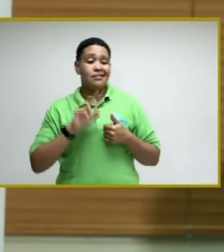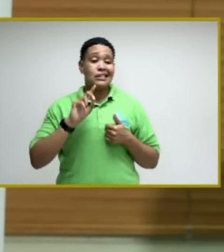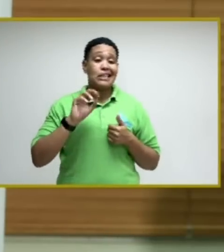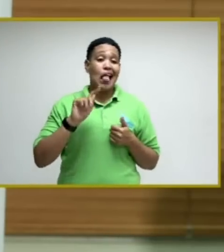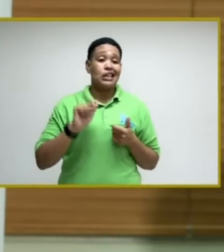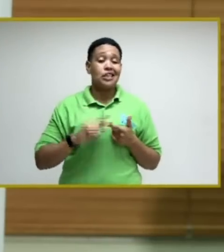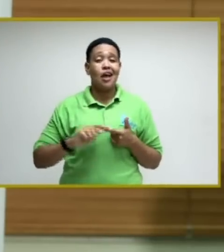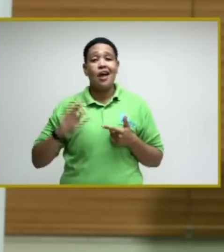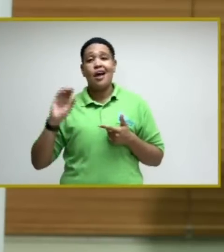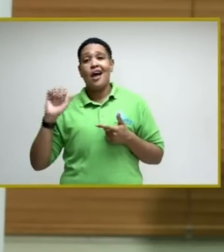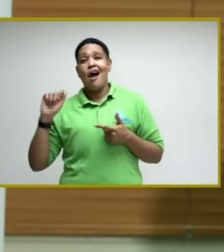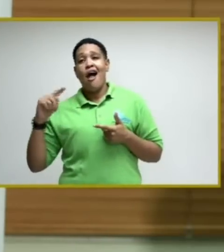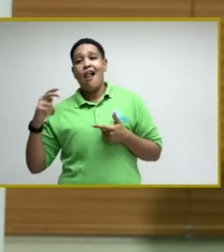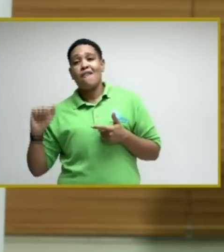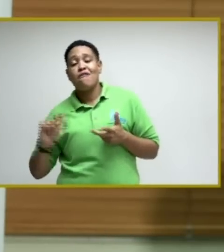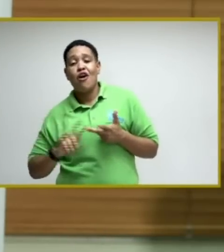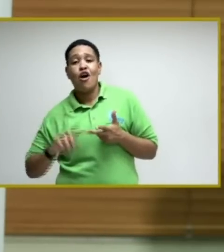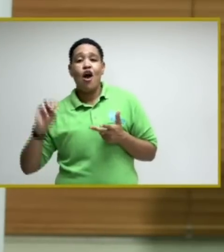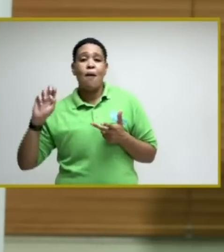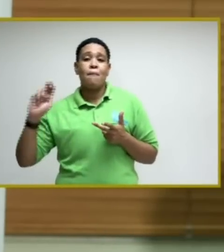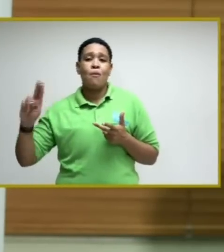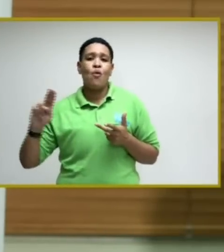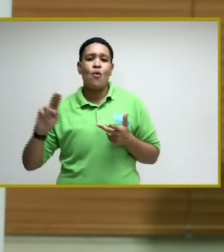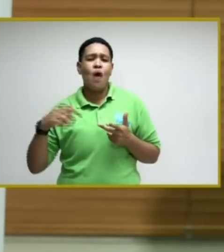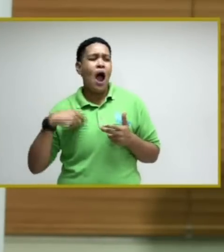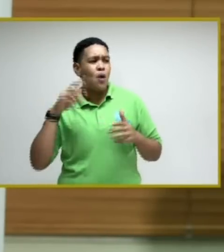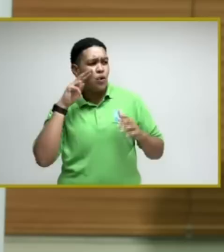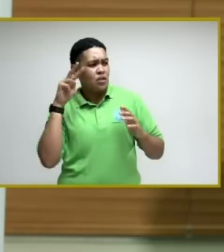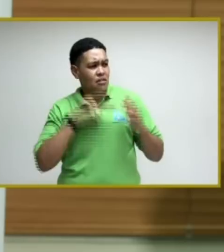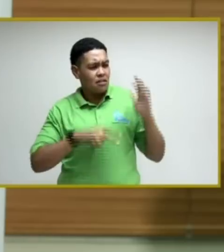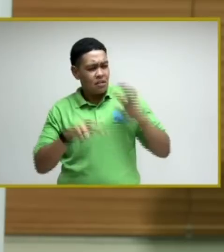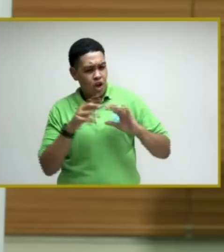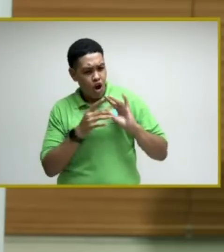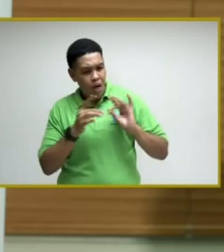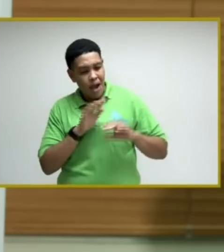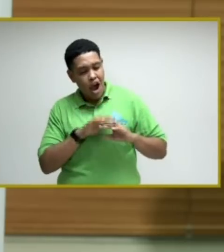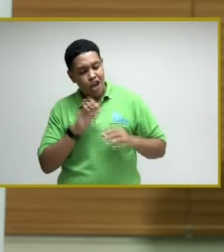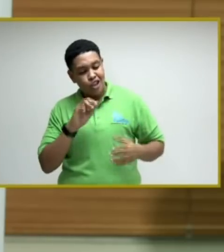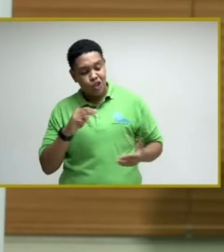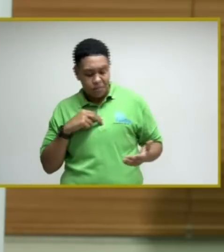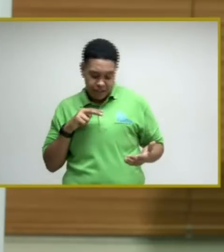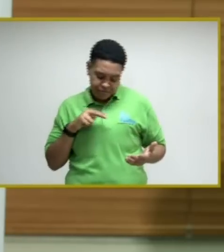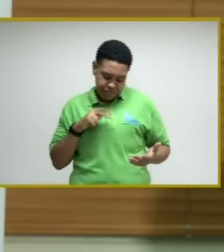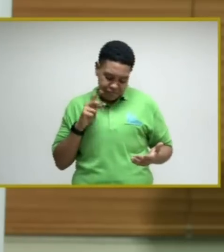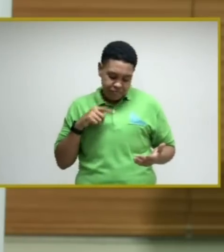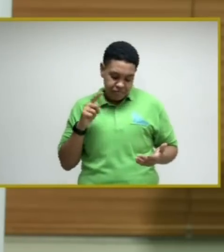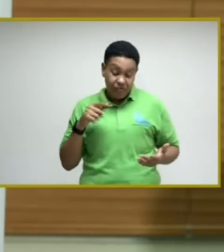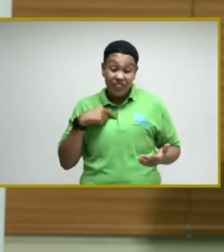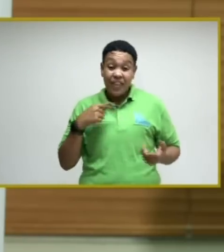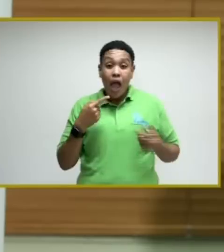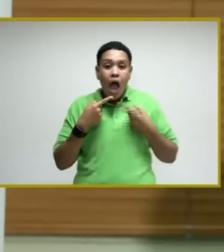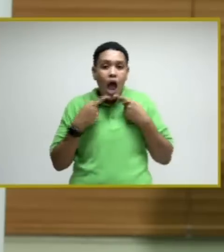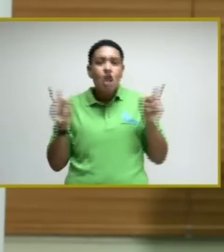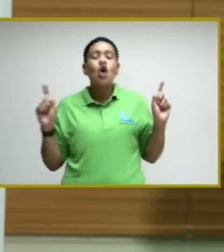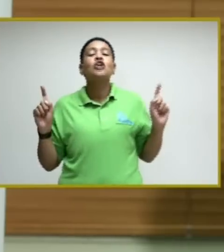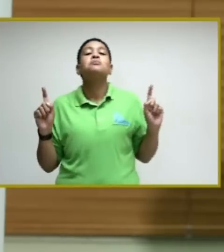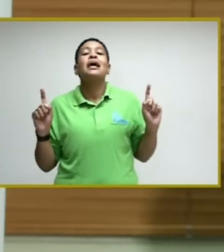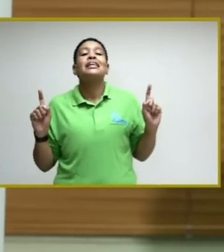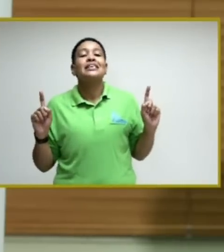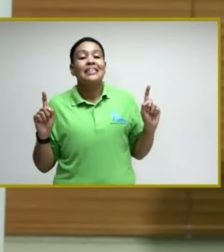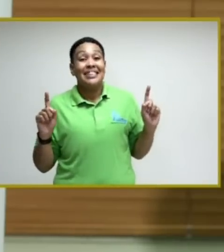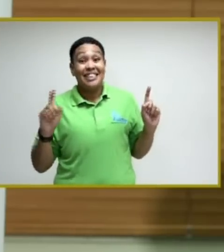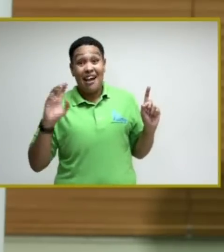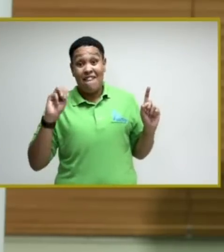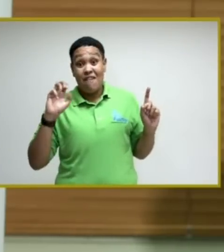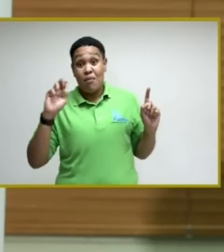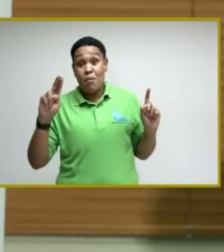was just observing some of the comments on social media while she was speaking. And the announcement of a variant strain, and this one in